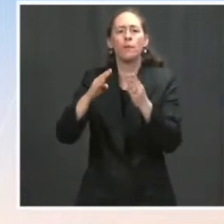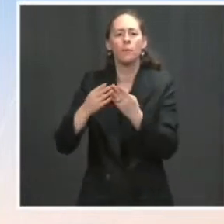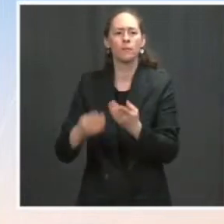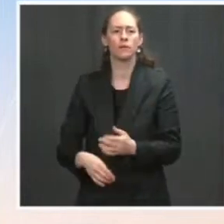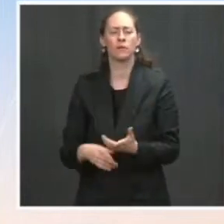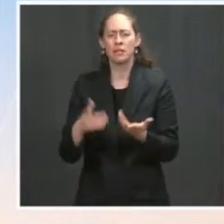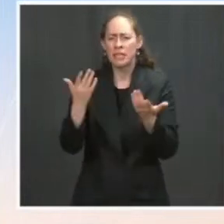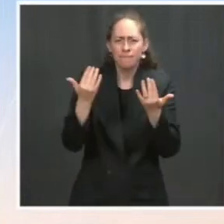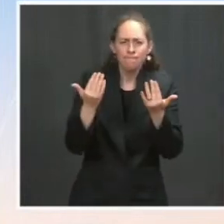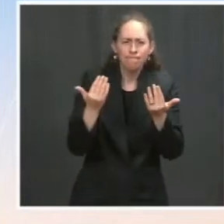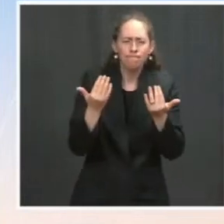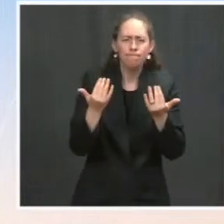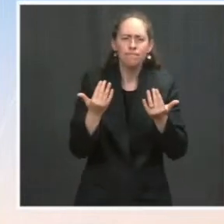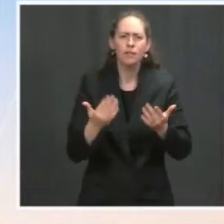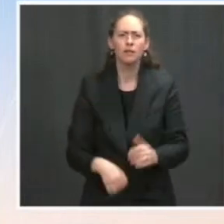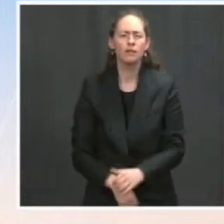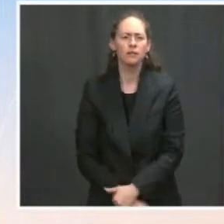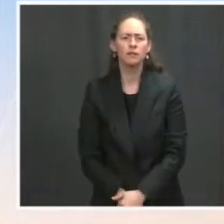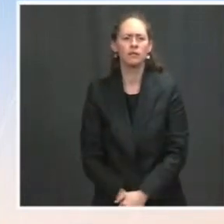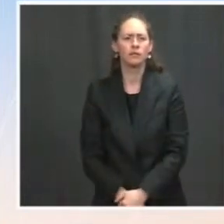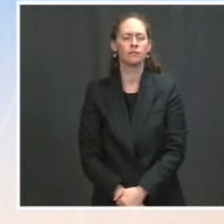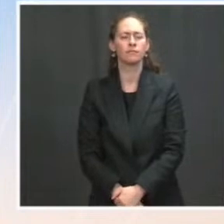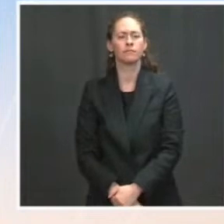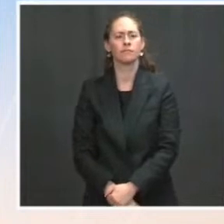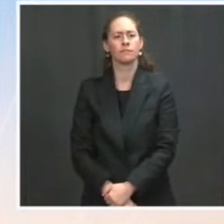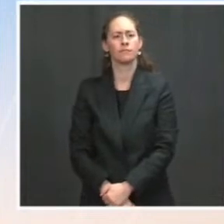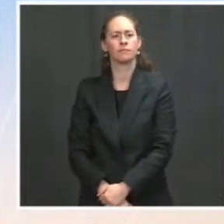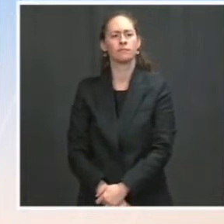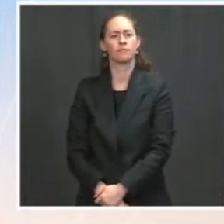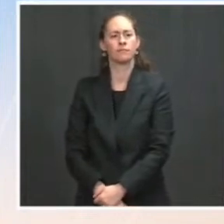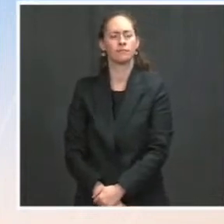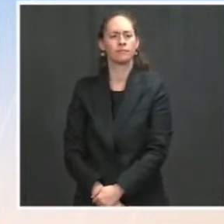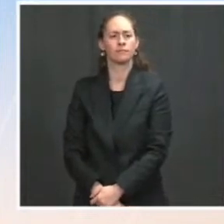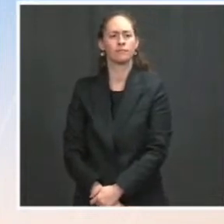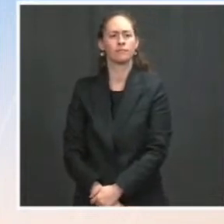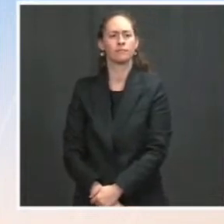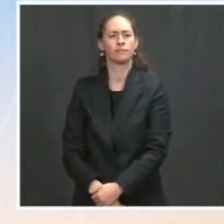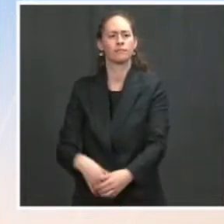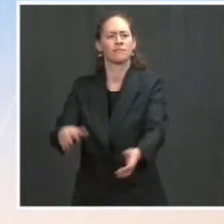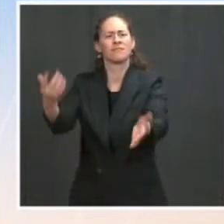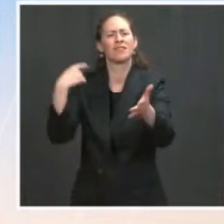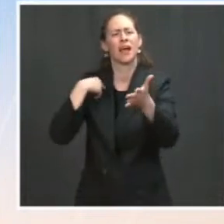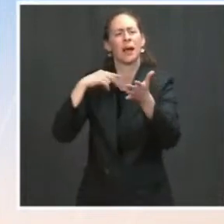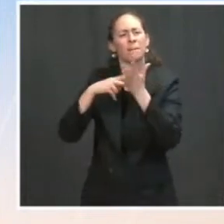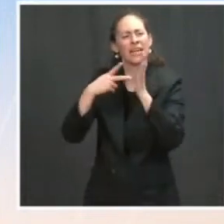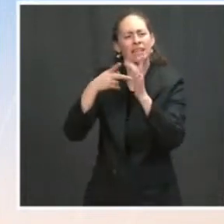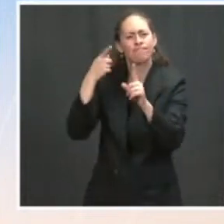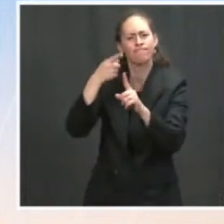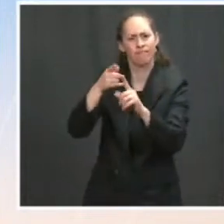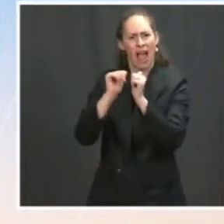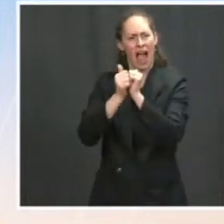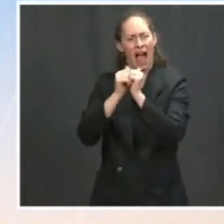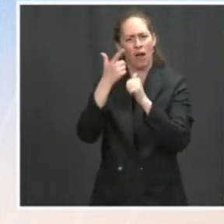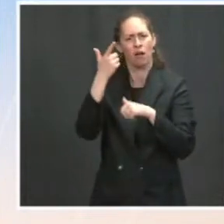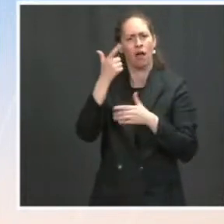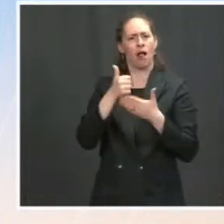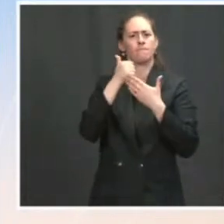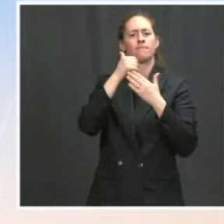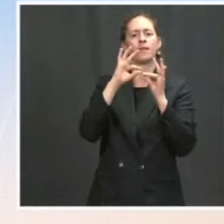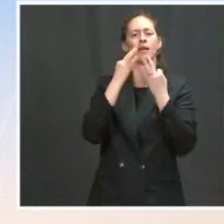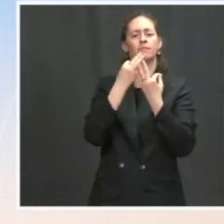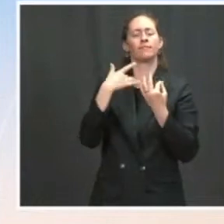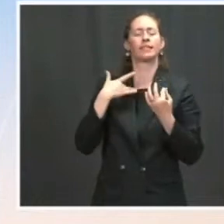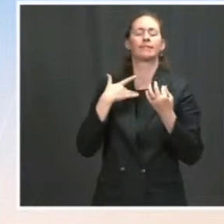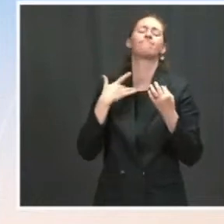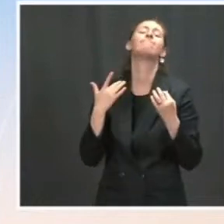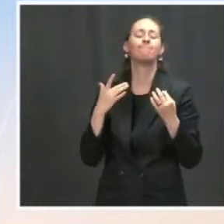reopening schools, but getting families confident that sending their children to those schools is safe. Sure. This is certainly, as